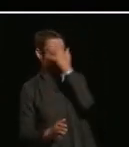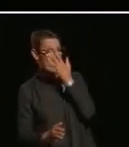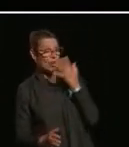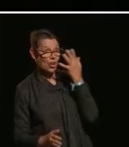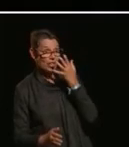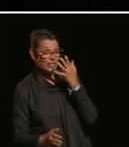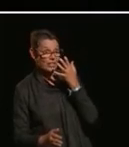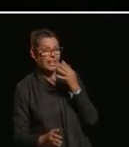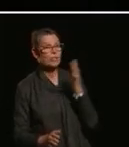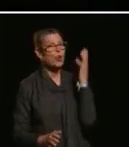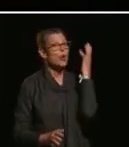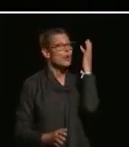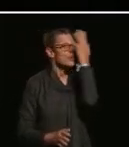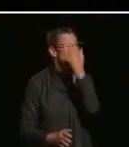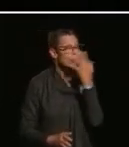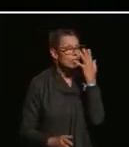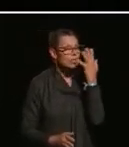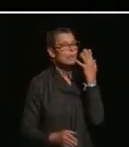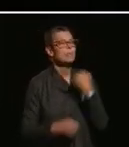lasting impression.